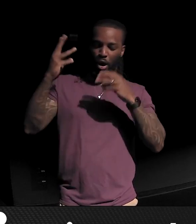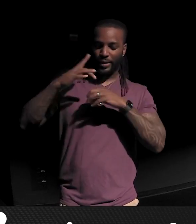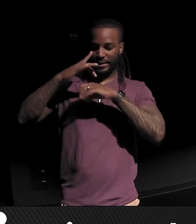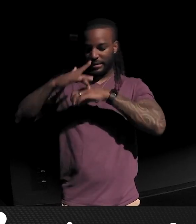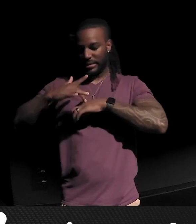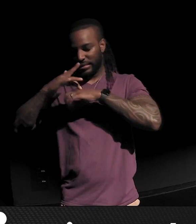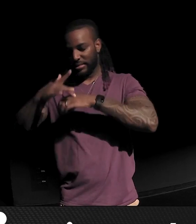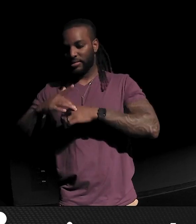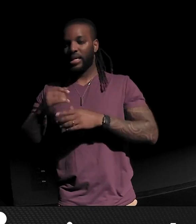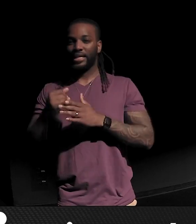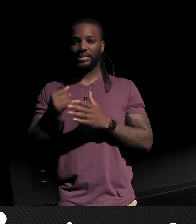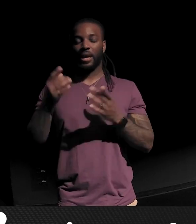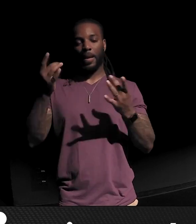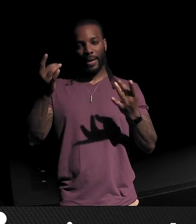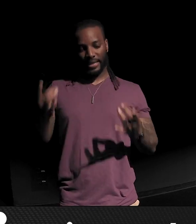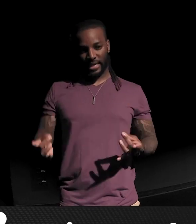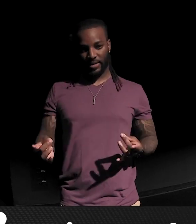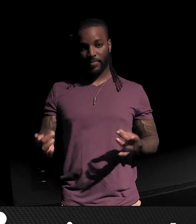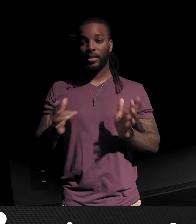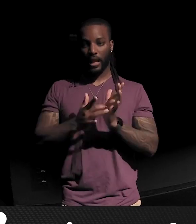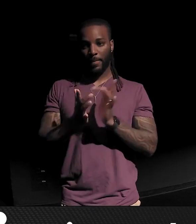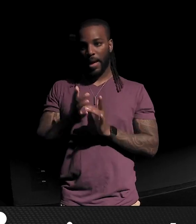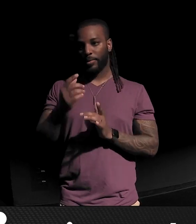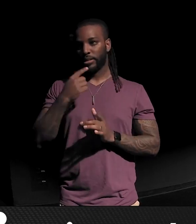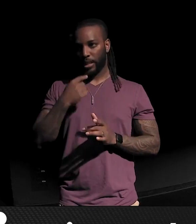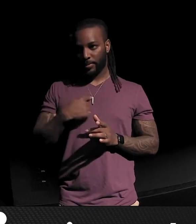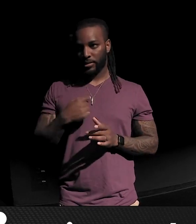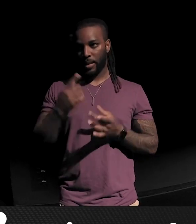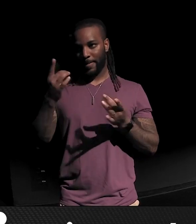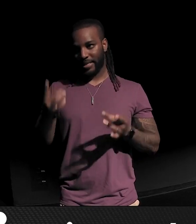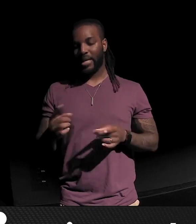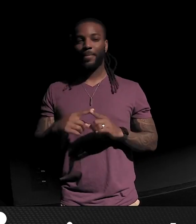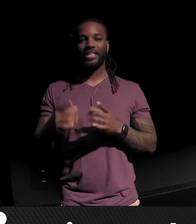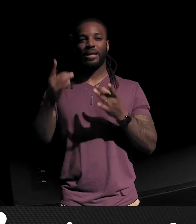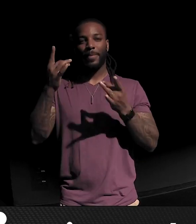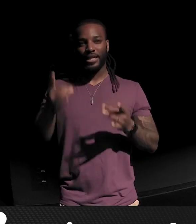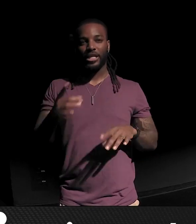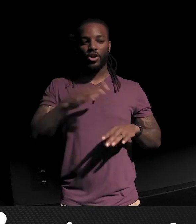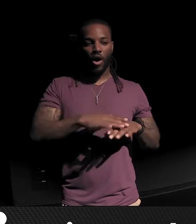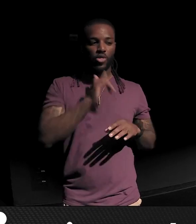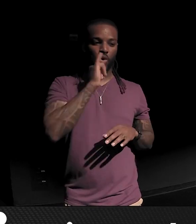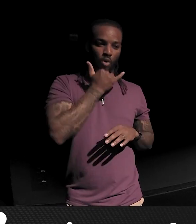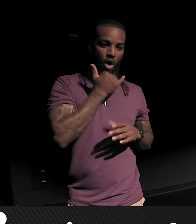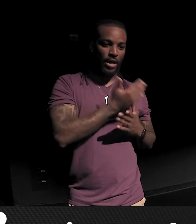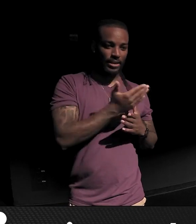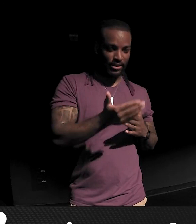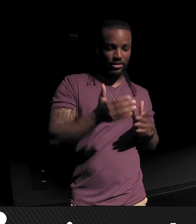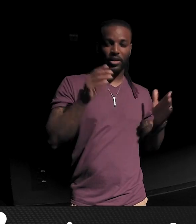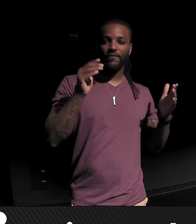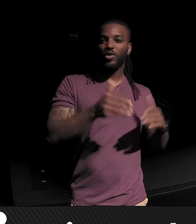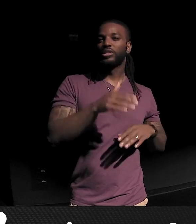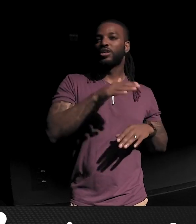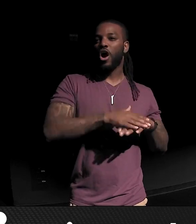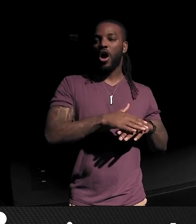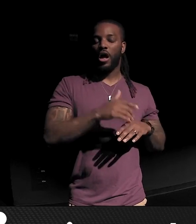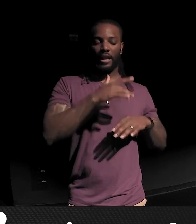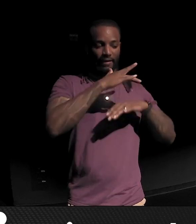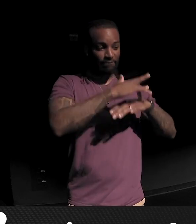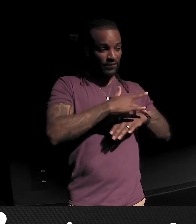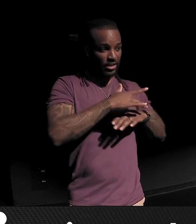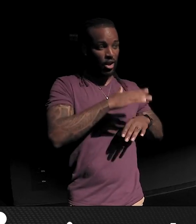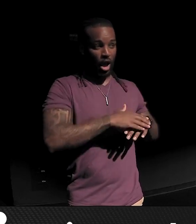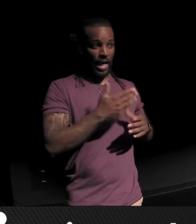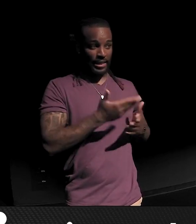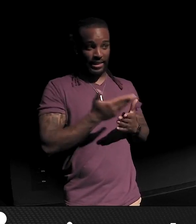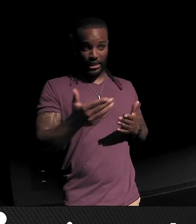meditating, which our Bible tells us to do, it's just meditating in the wrong direction, right? It's focusing on and fixating on what we don't